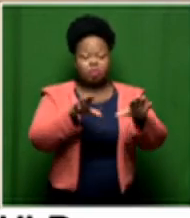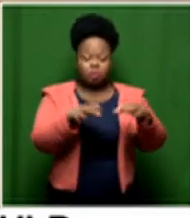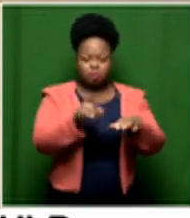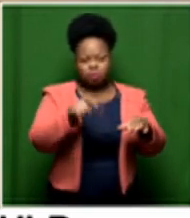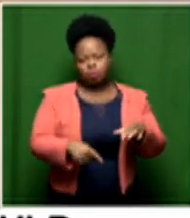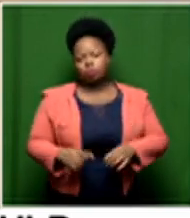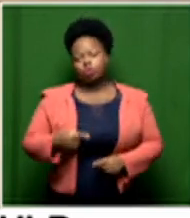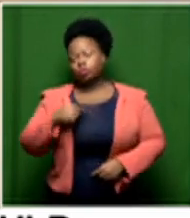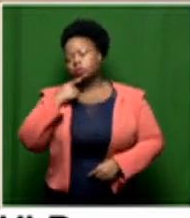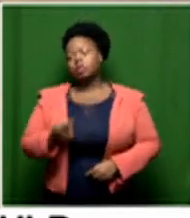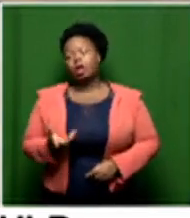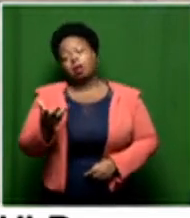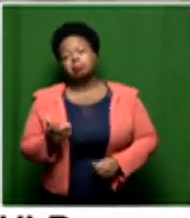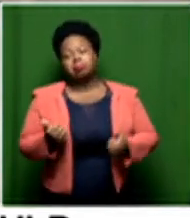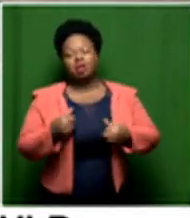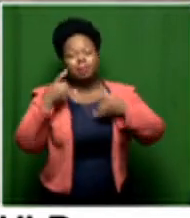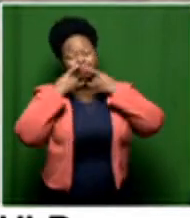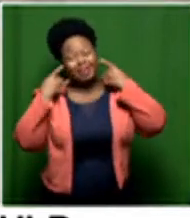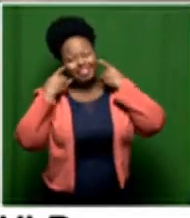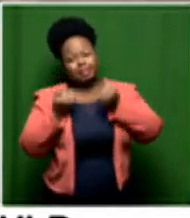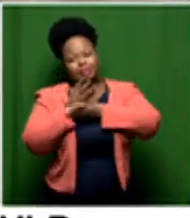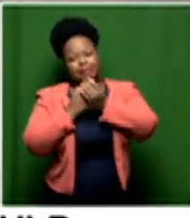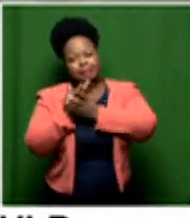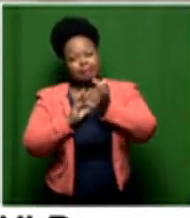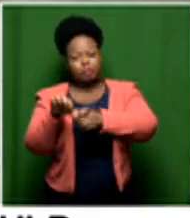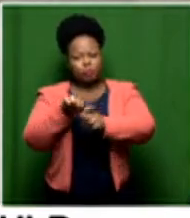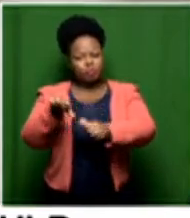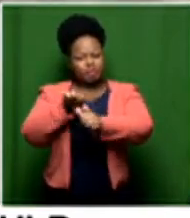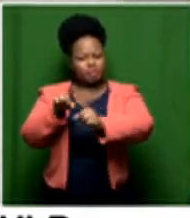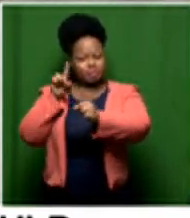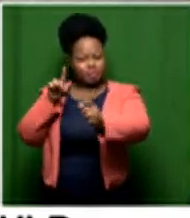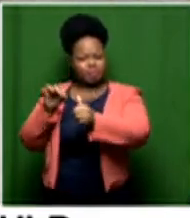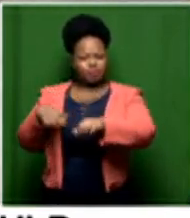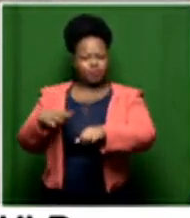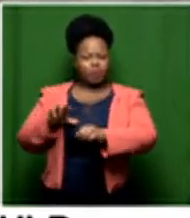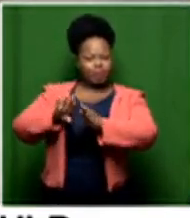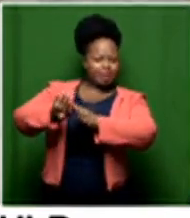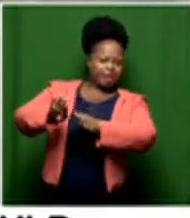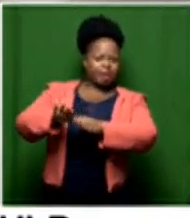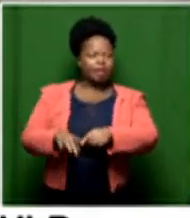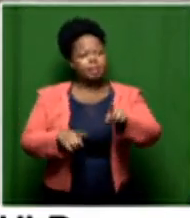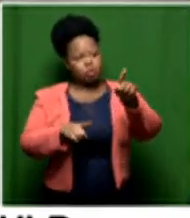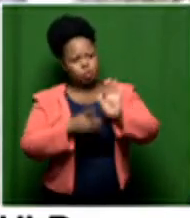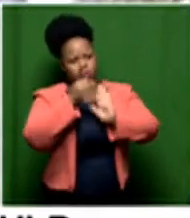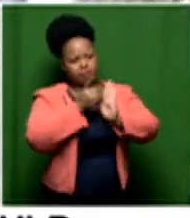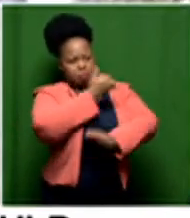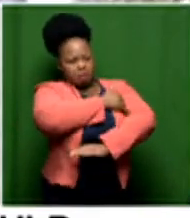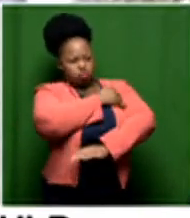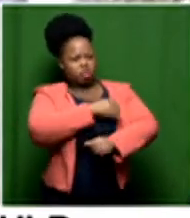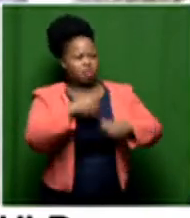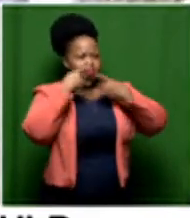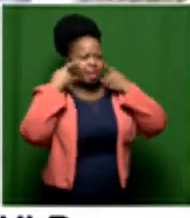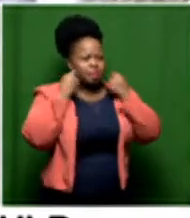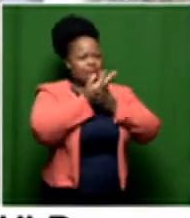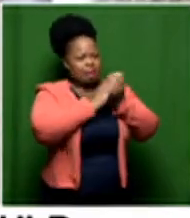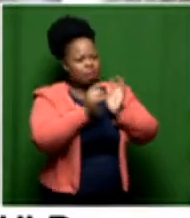say to people, okay, for you it's masks and hand washing and social distancing, And for developed countries, it's masks and